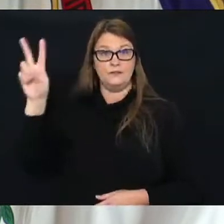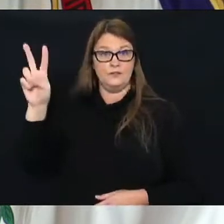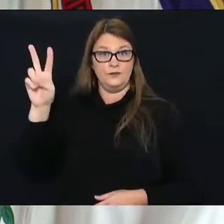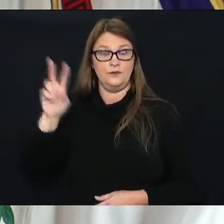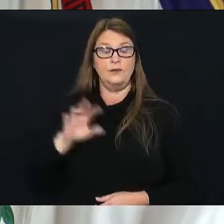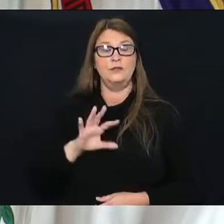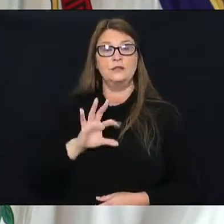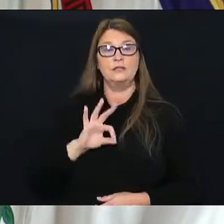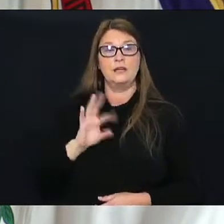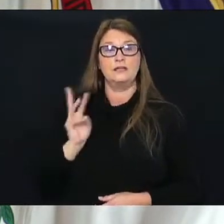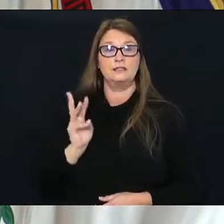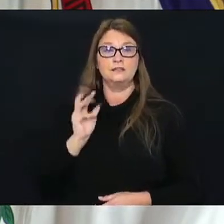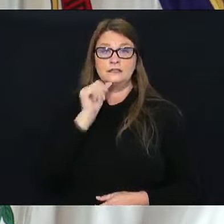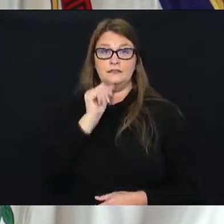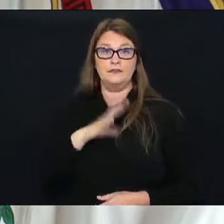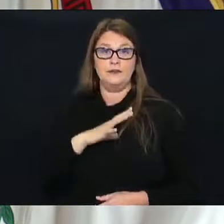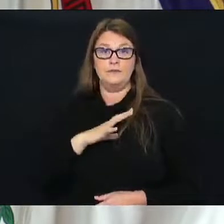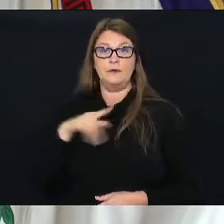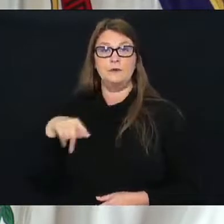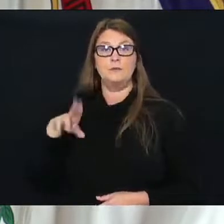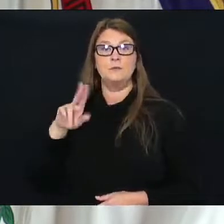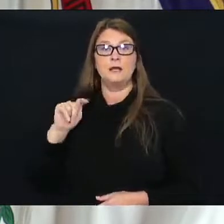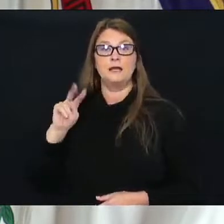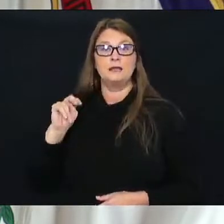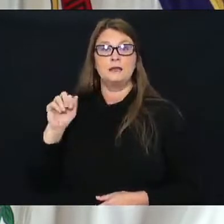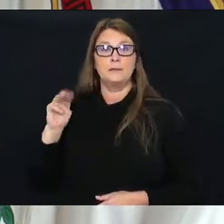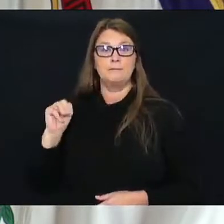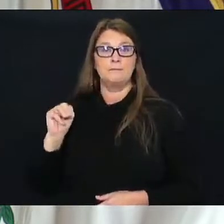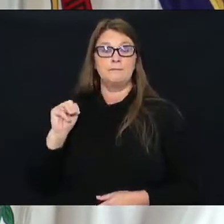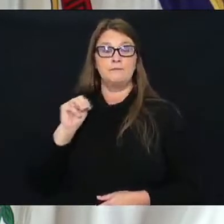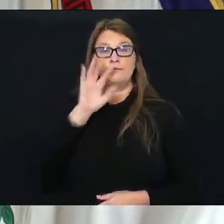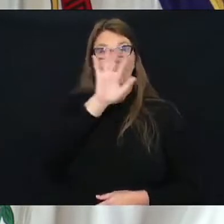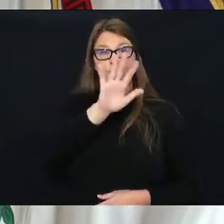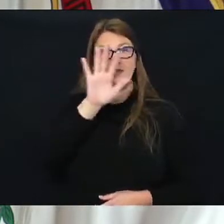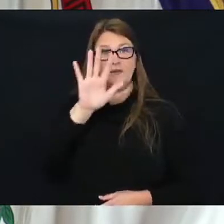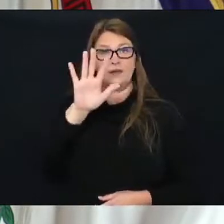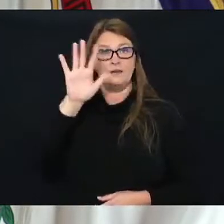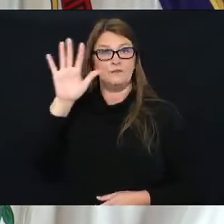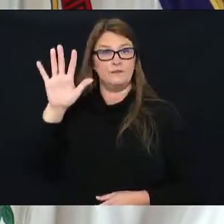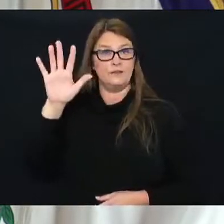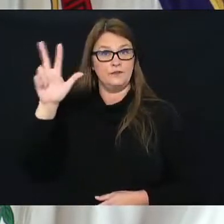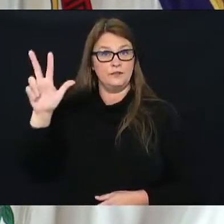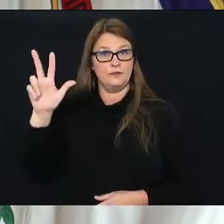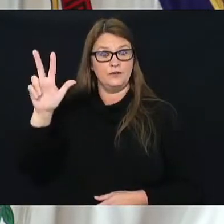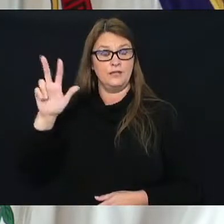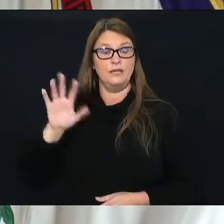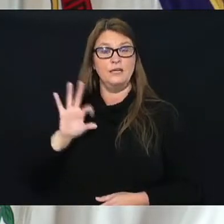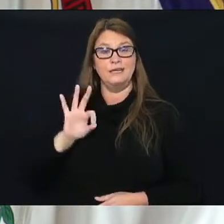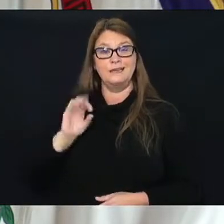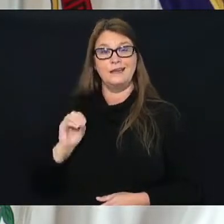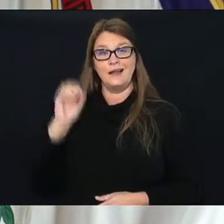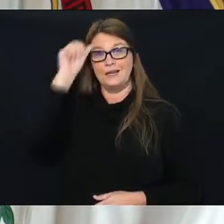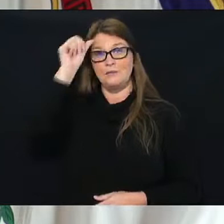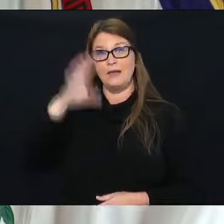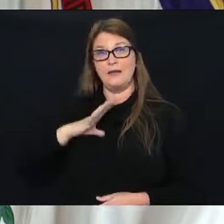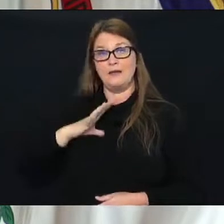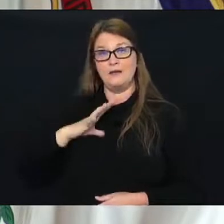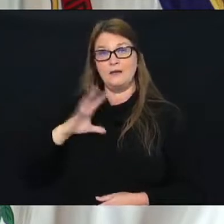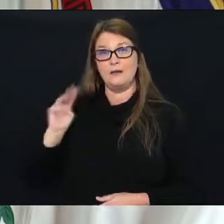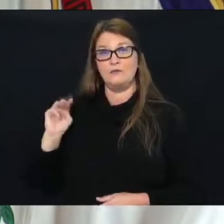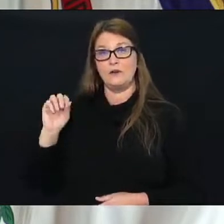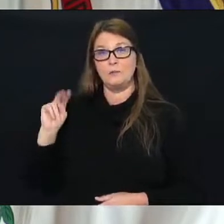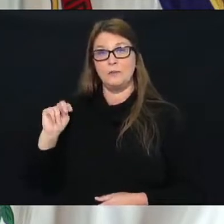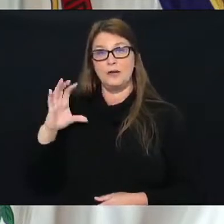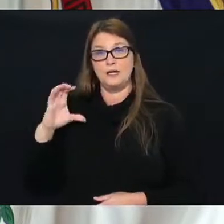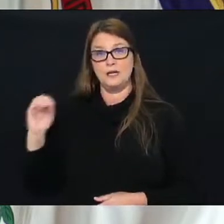death, a 96-year-old female from Putnam County. The 5,553rd death, a 90-year-old male from